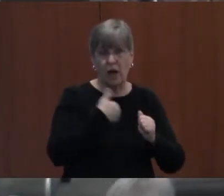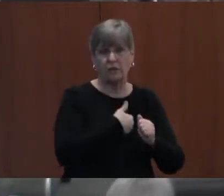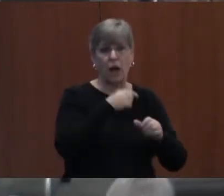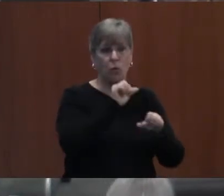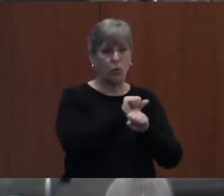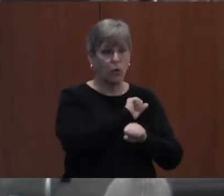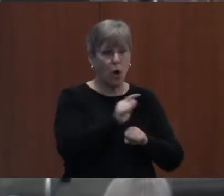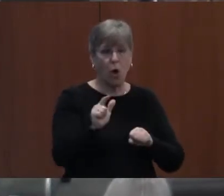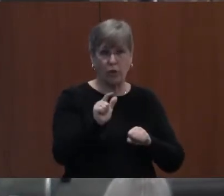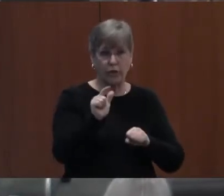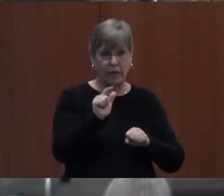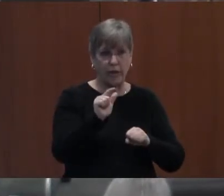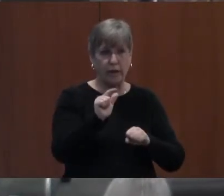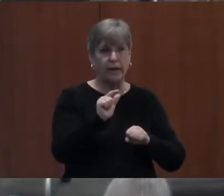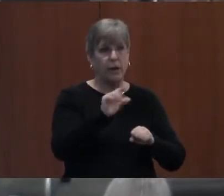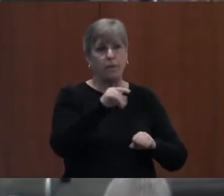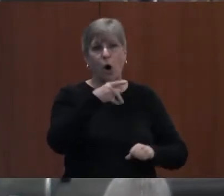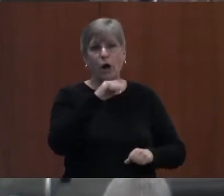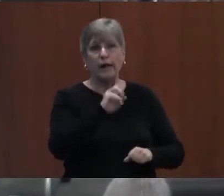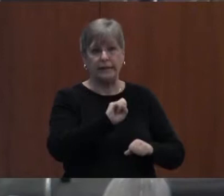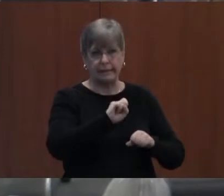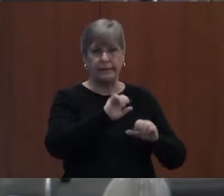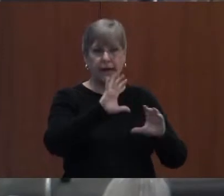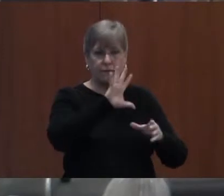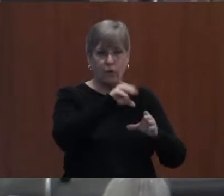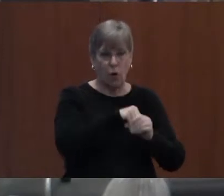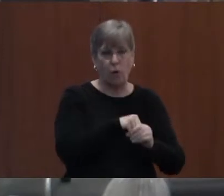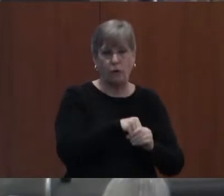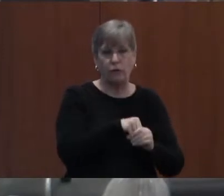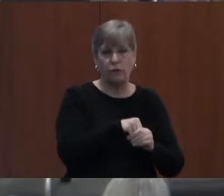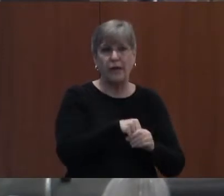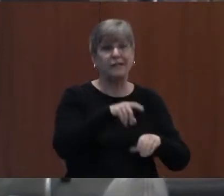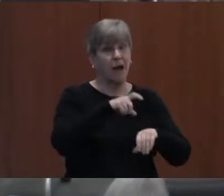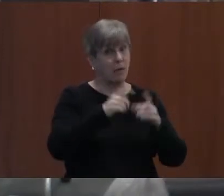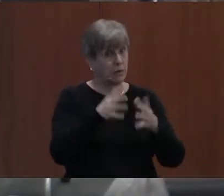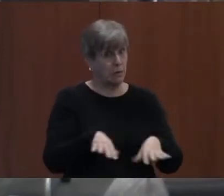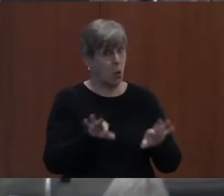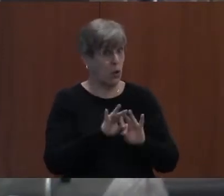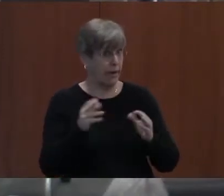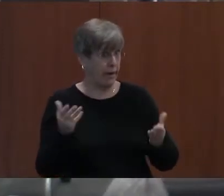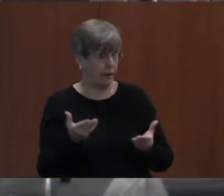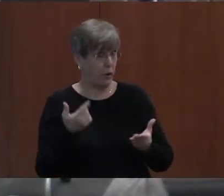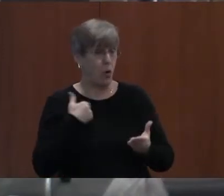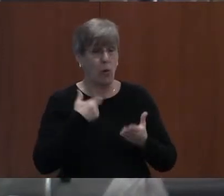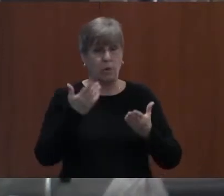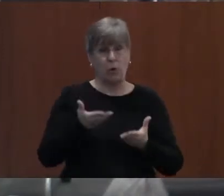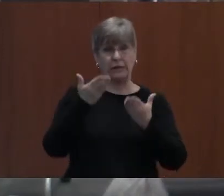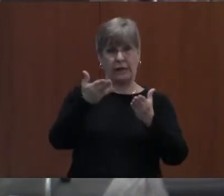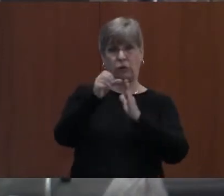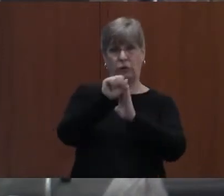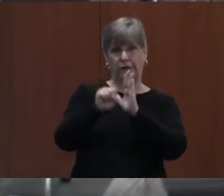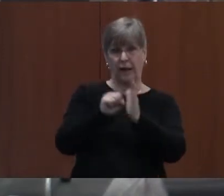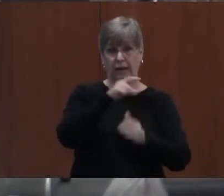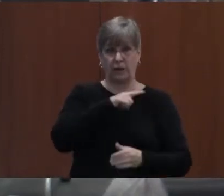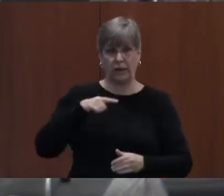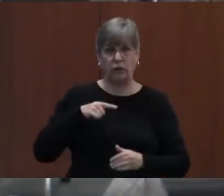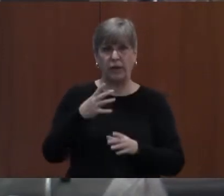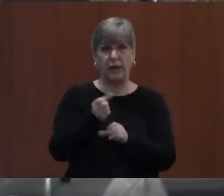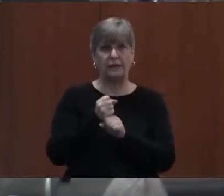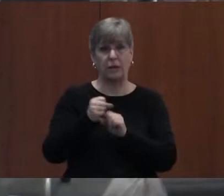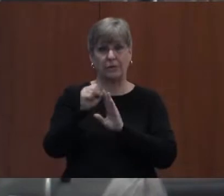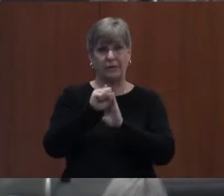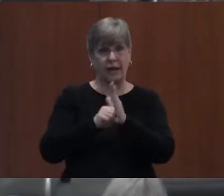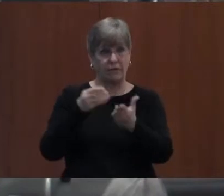parties. We're just asking you to move it promptly along. Time is of the essence. We present to the state legislators to try to get some